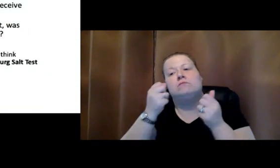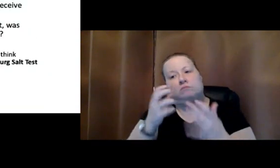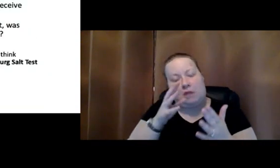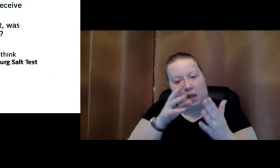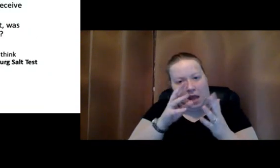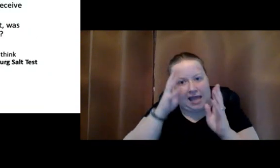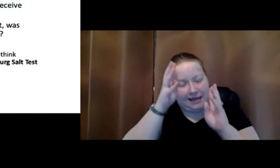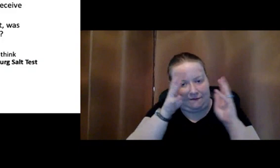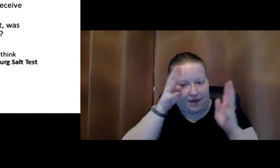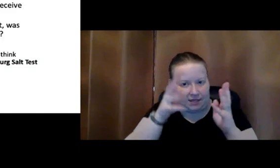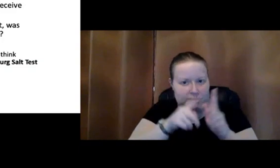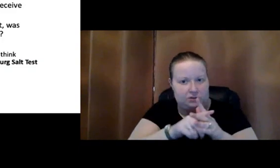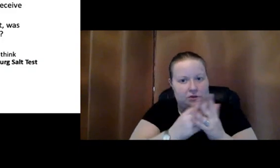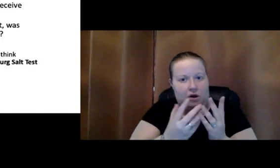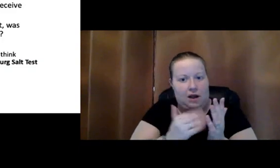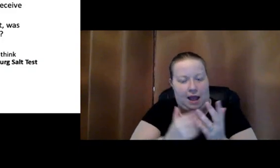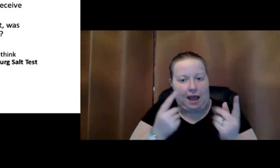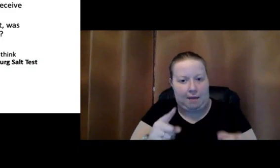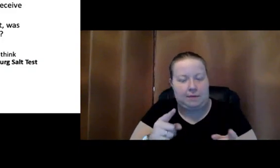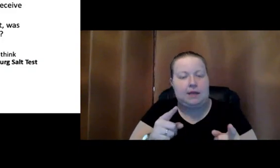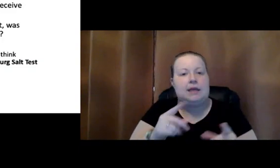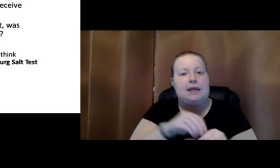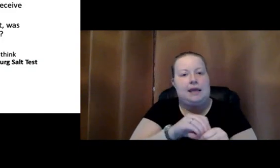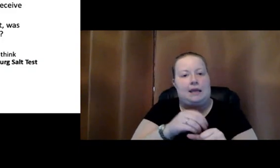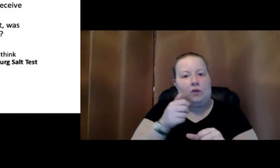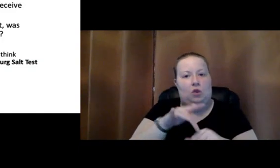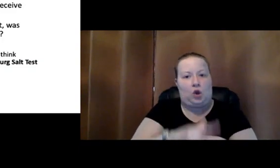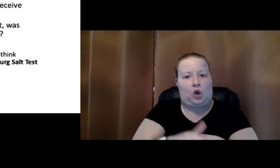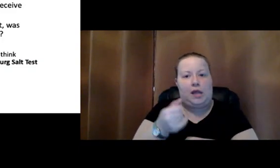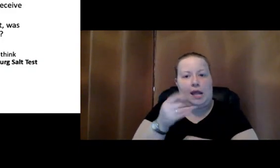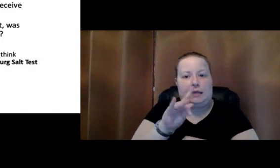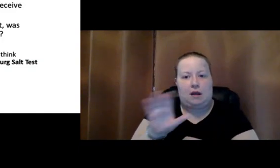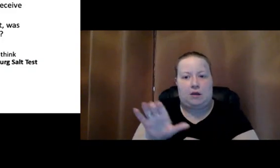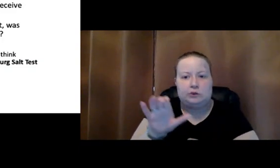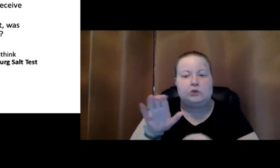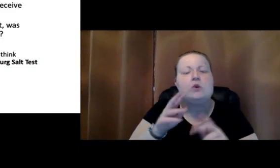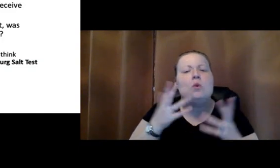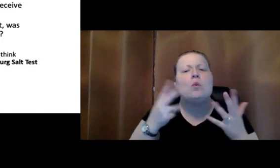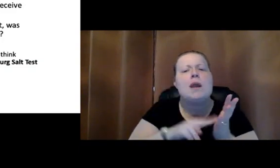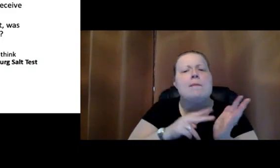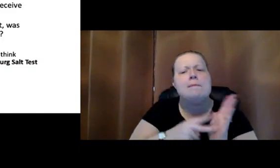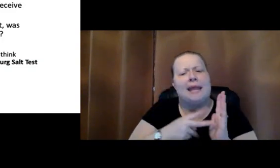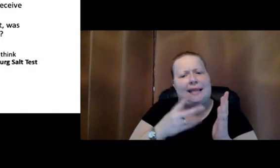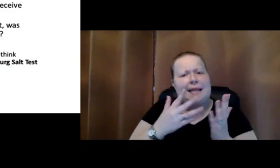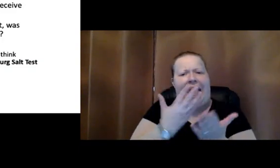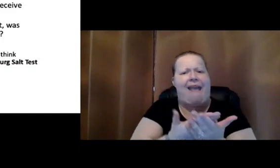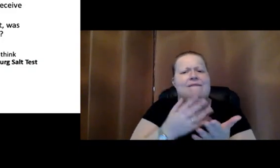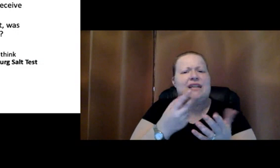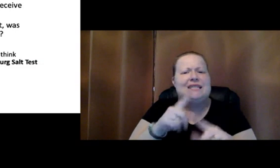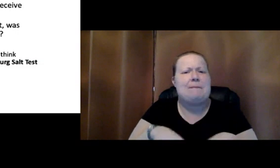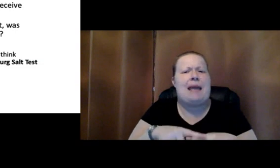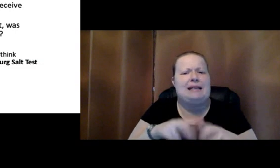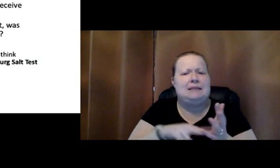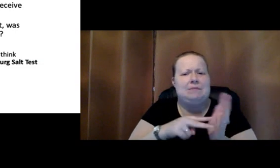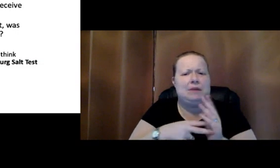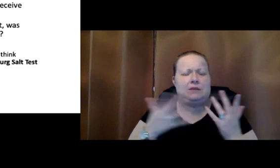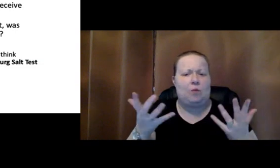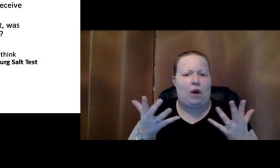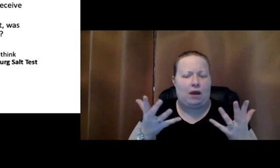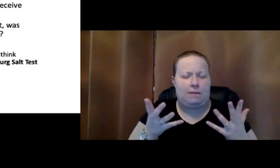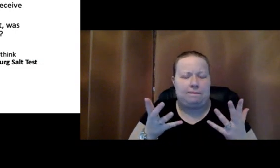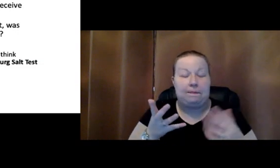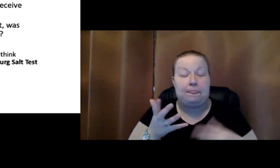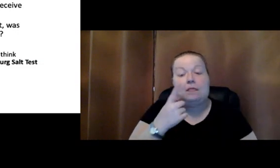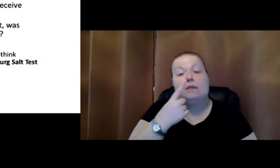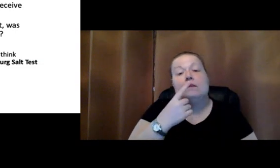happening in the early 1800s on what it meant to be sort of evidence-based. One of the most famous